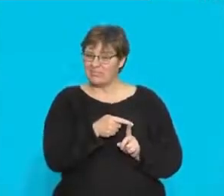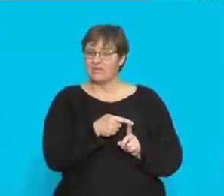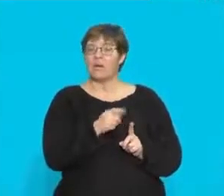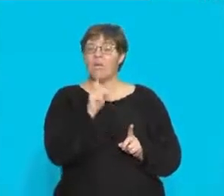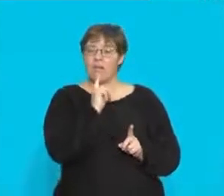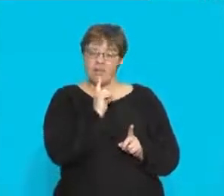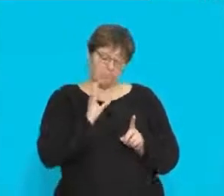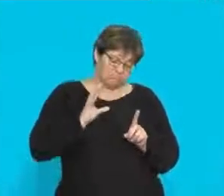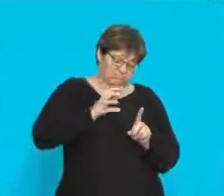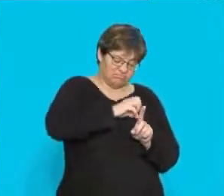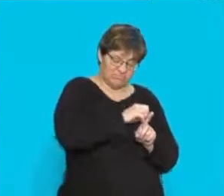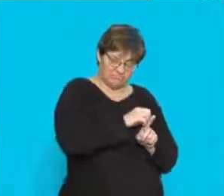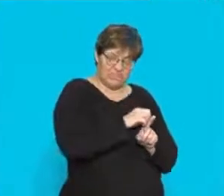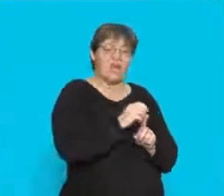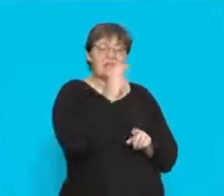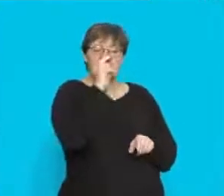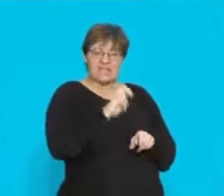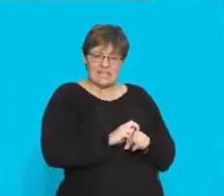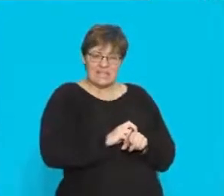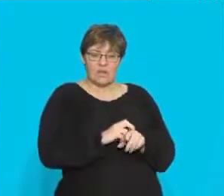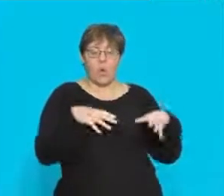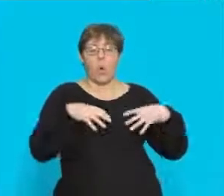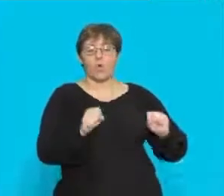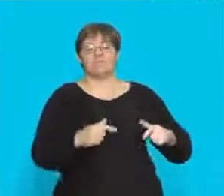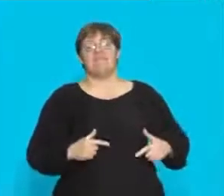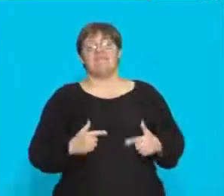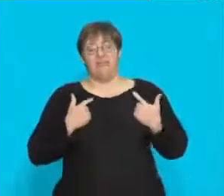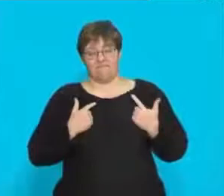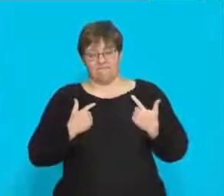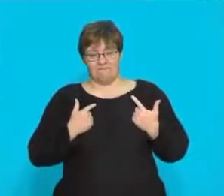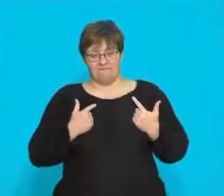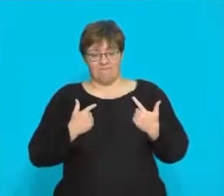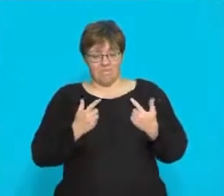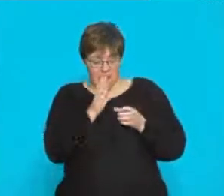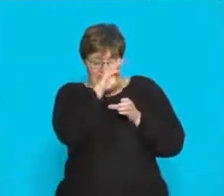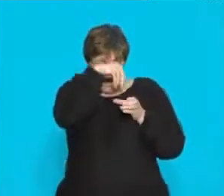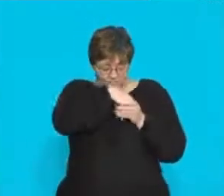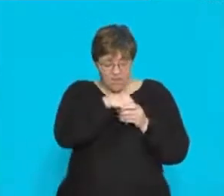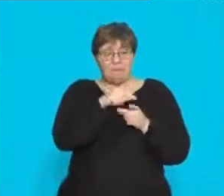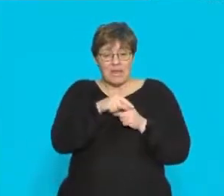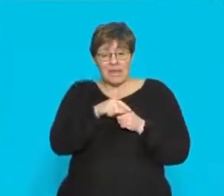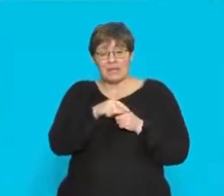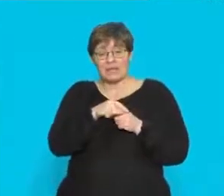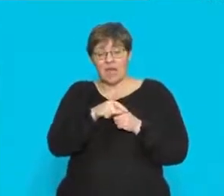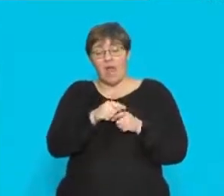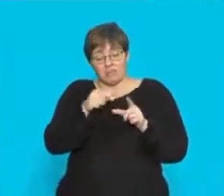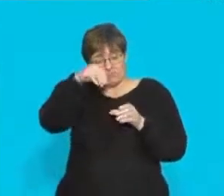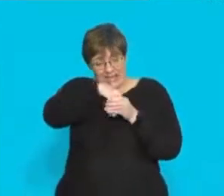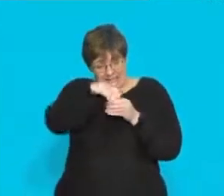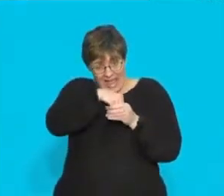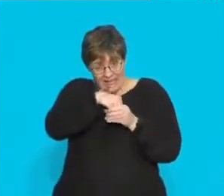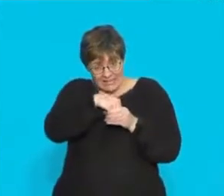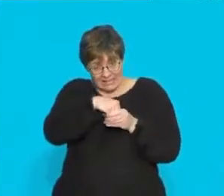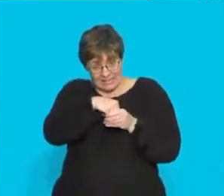to imply that it needs a living host and that it actually is going to cause harm. If you look at the whole